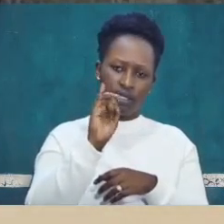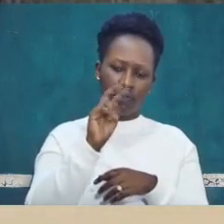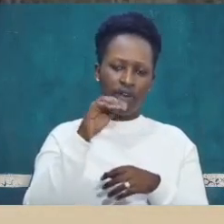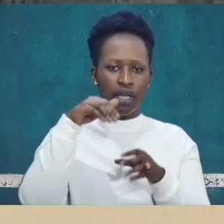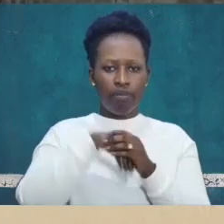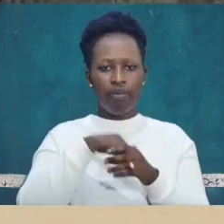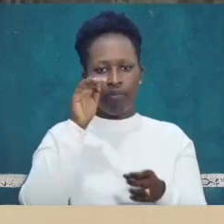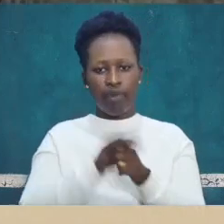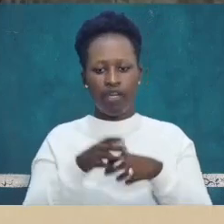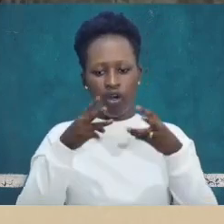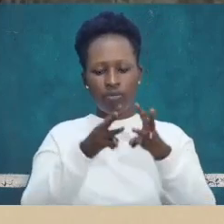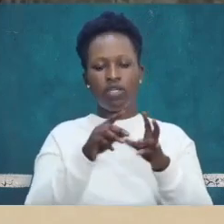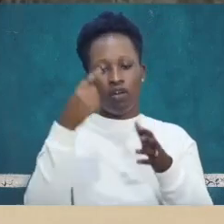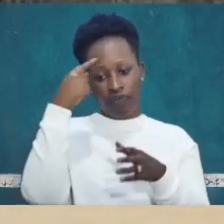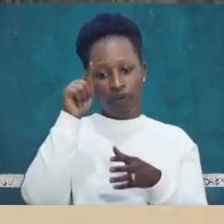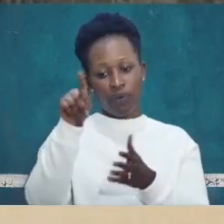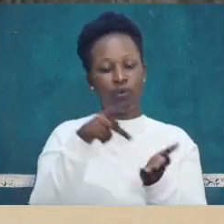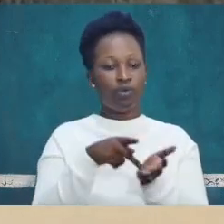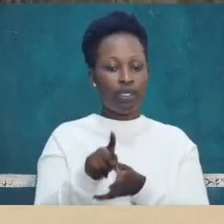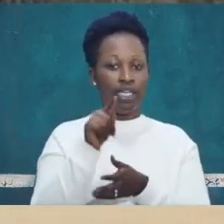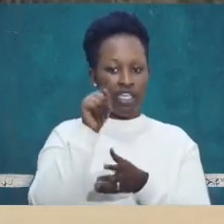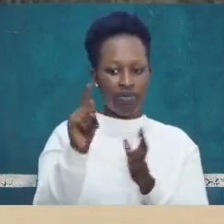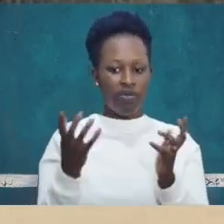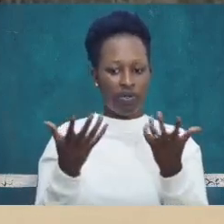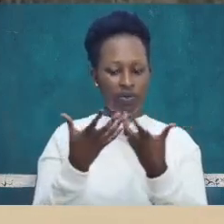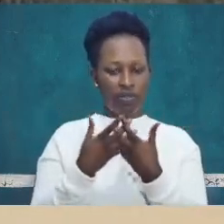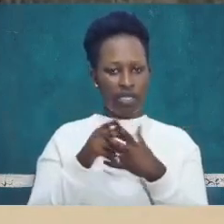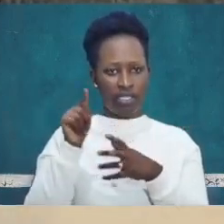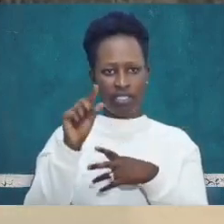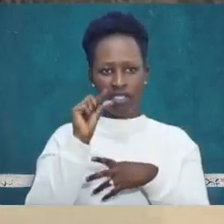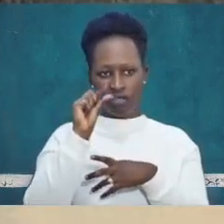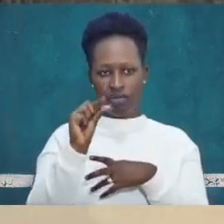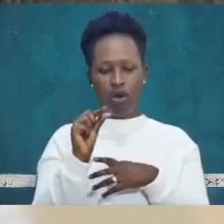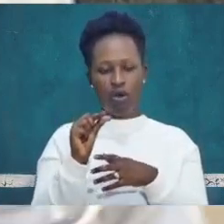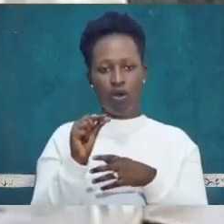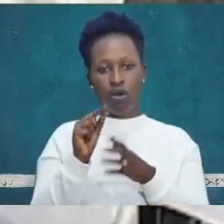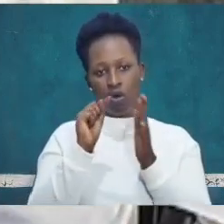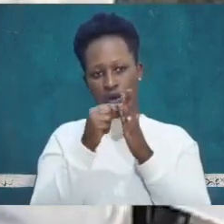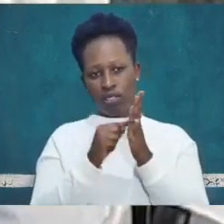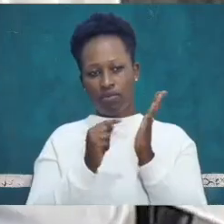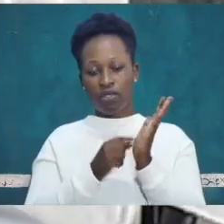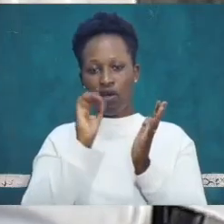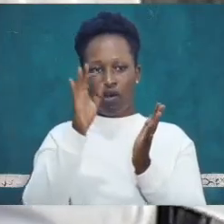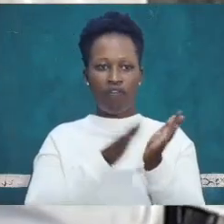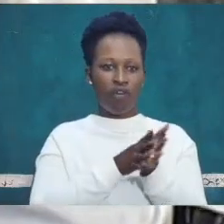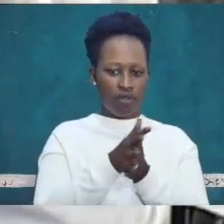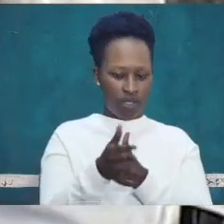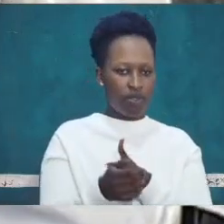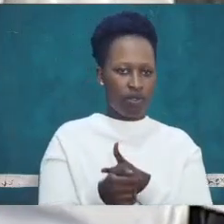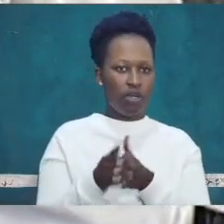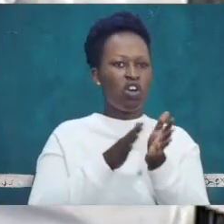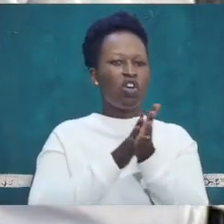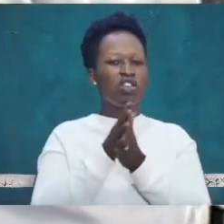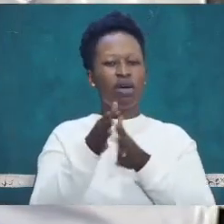consume them. Therefore, that one now links us to this smaller concept of consumption. So consumption, how